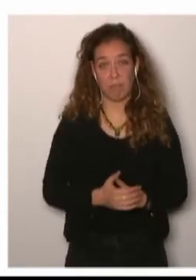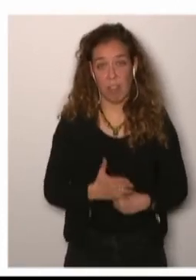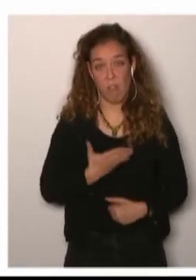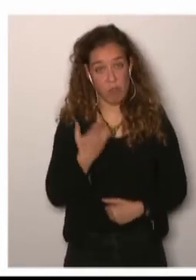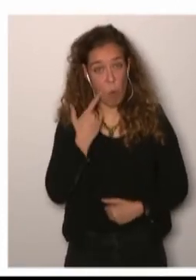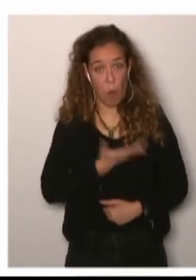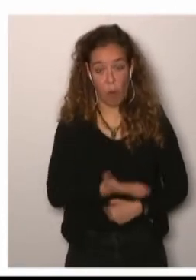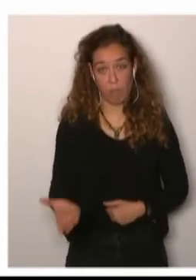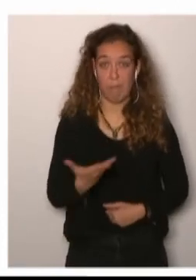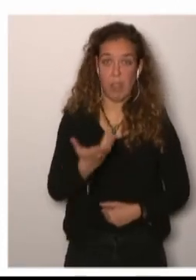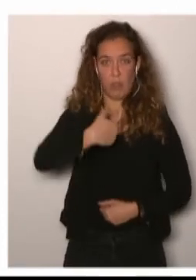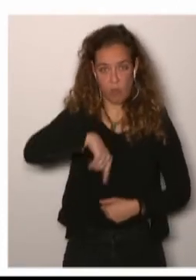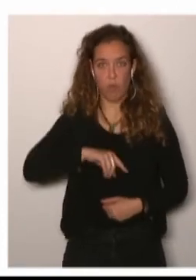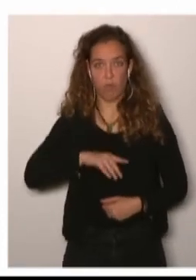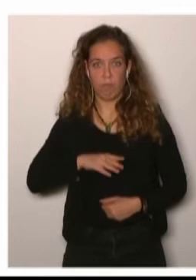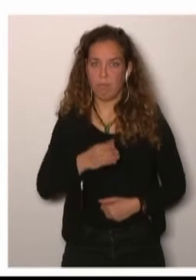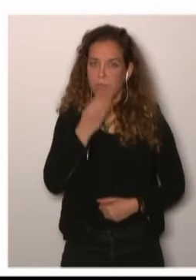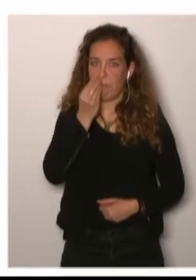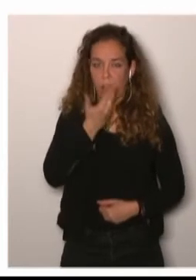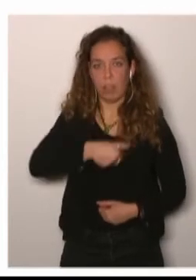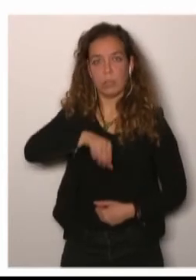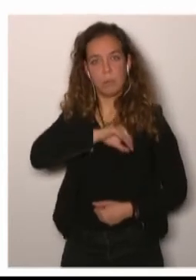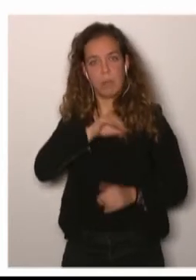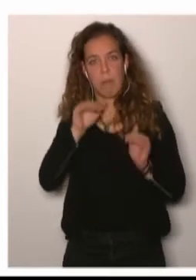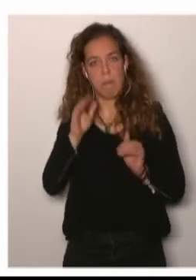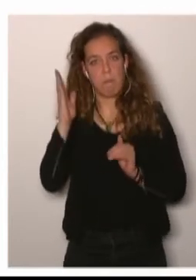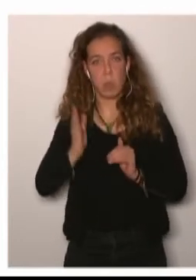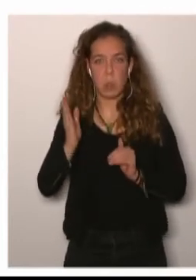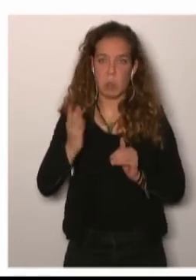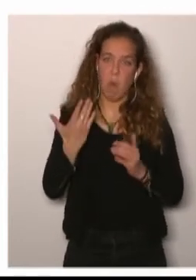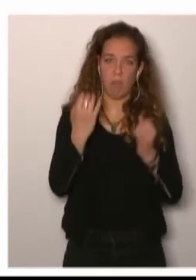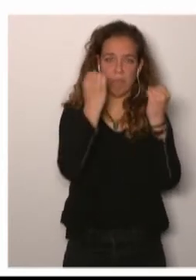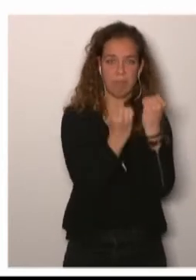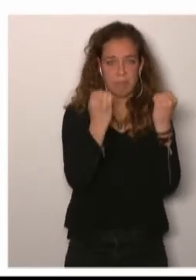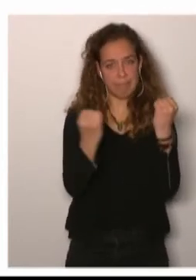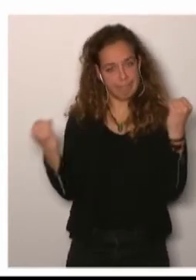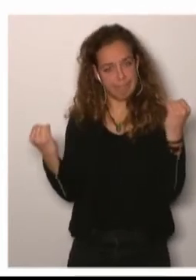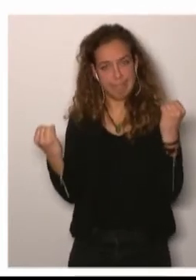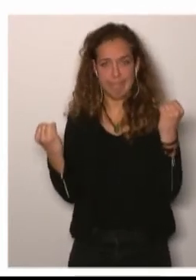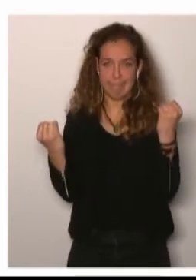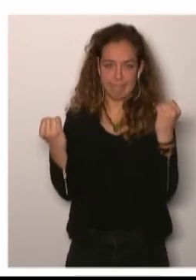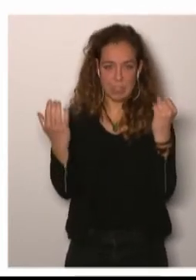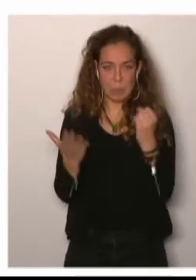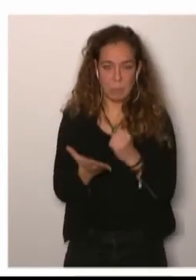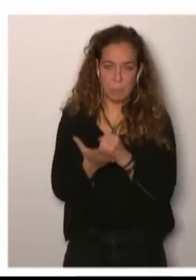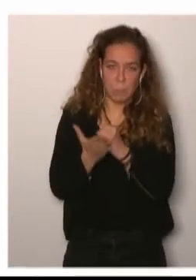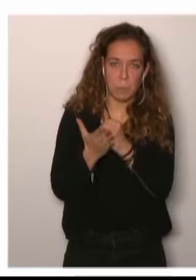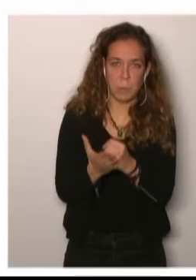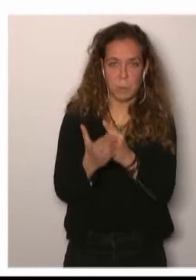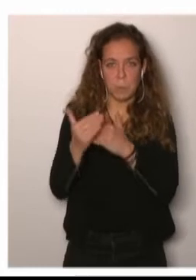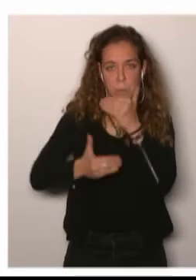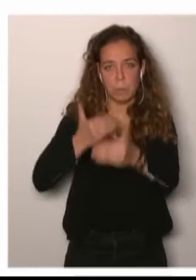3 pillars as I've sort of outlined, and are committed to continue building on it in the future. And I'm